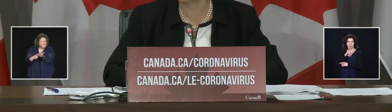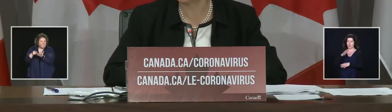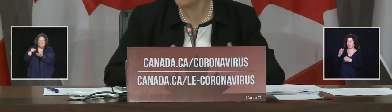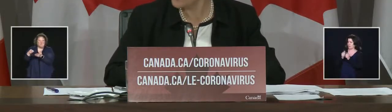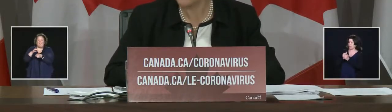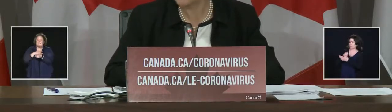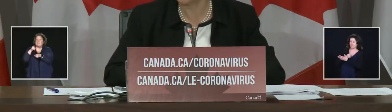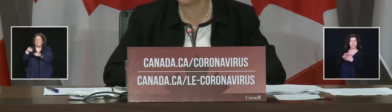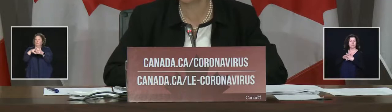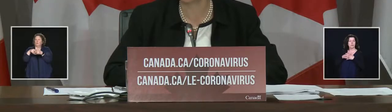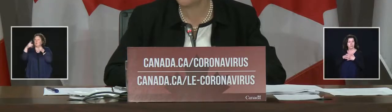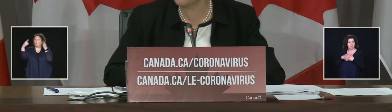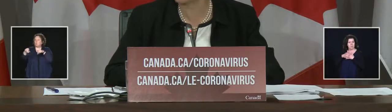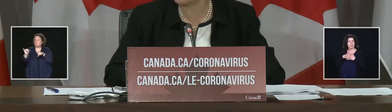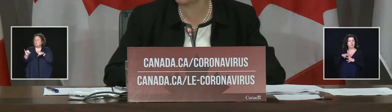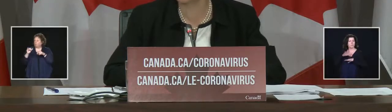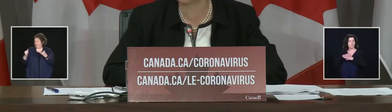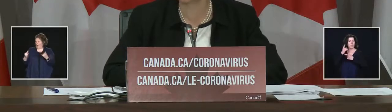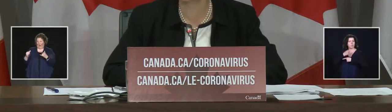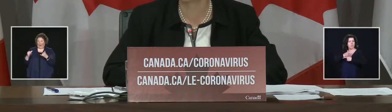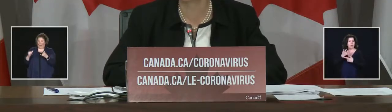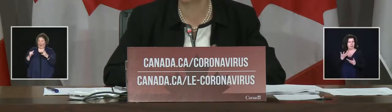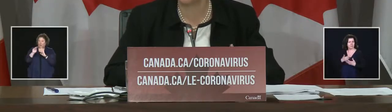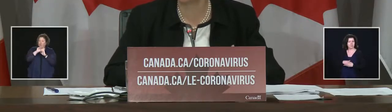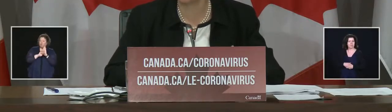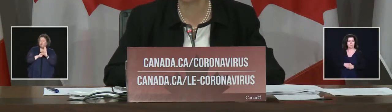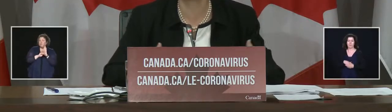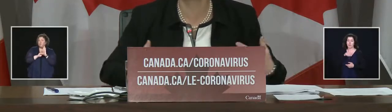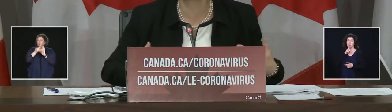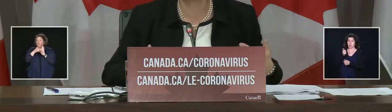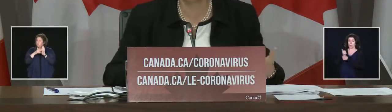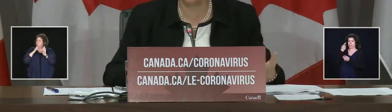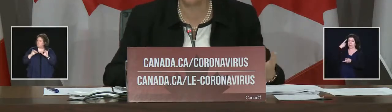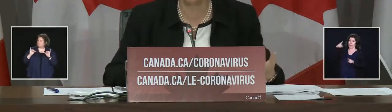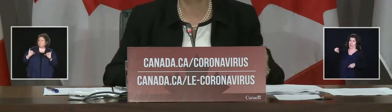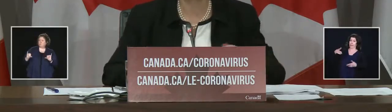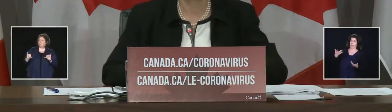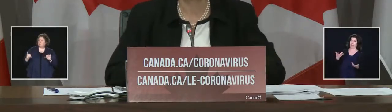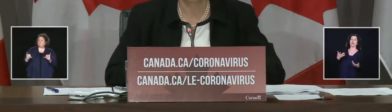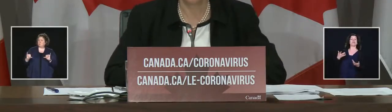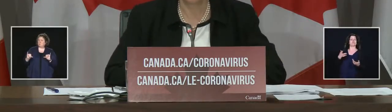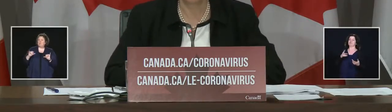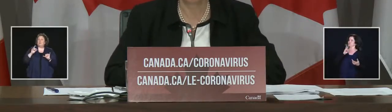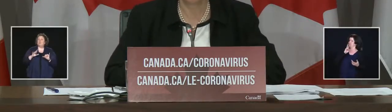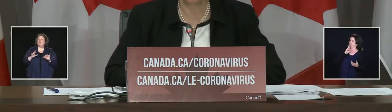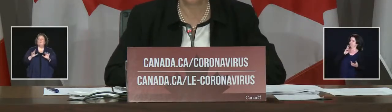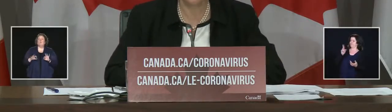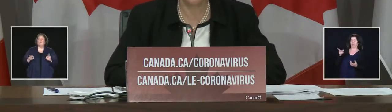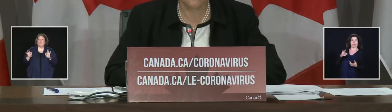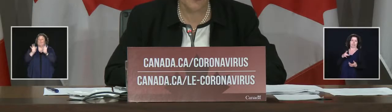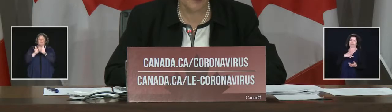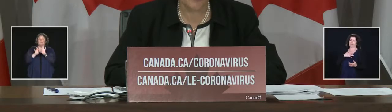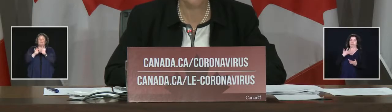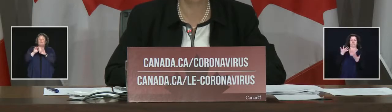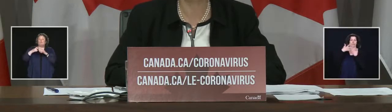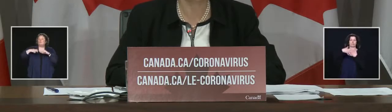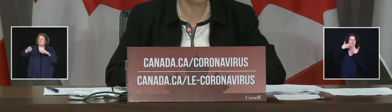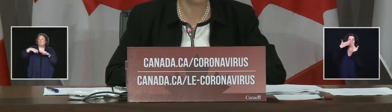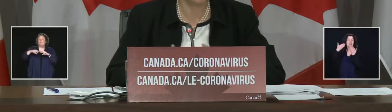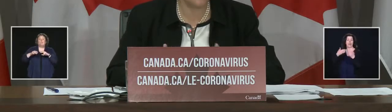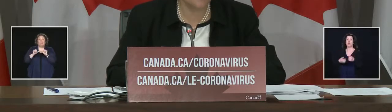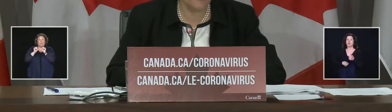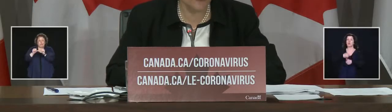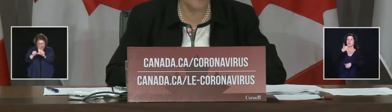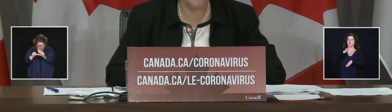working really well, particularly when it comes to essential travel continuing. And as for the future, let